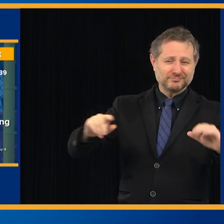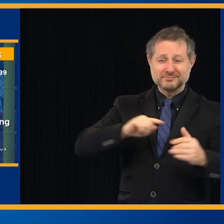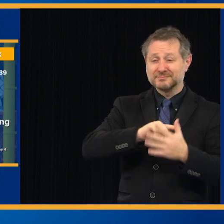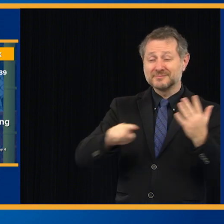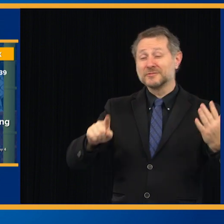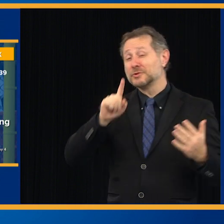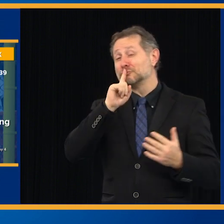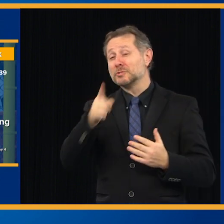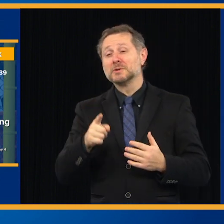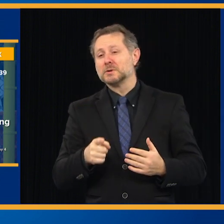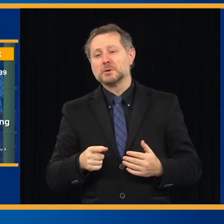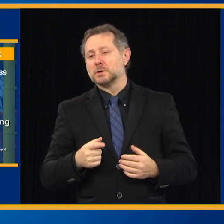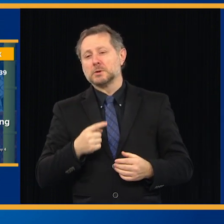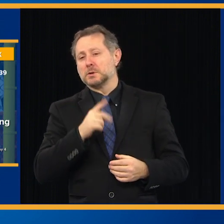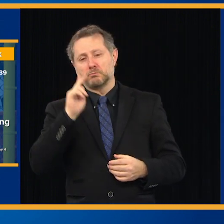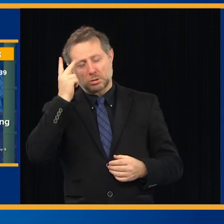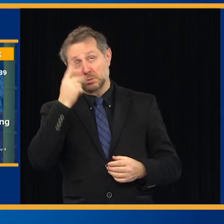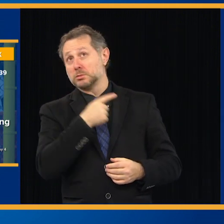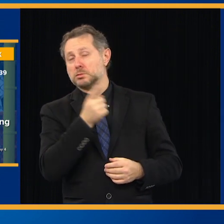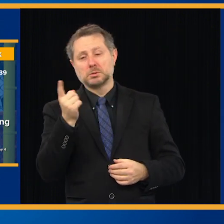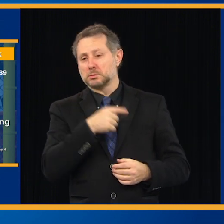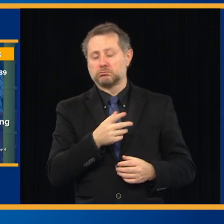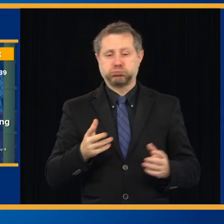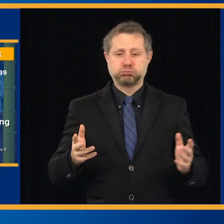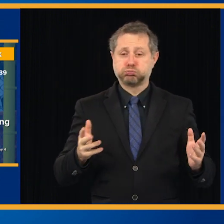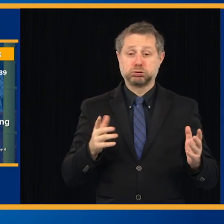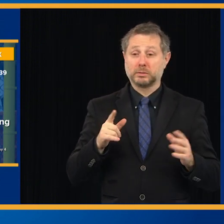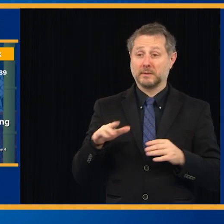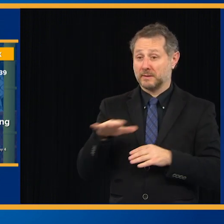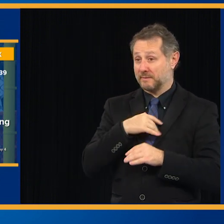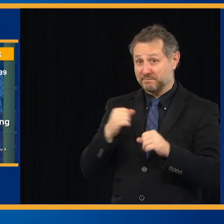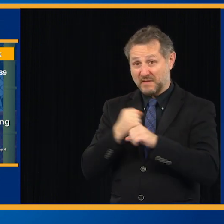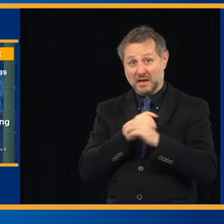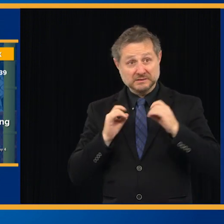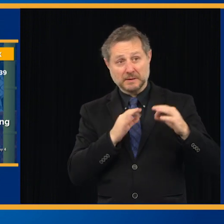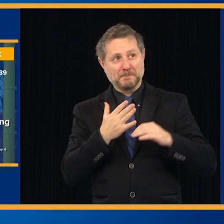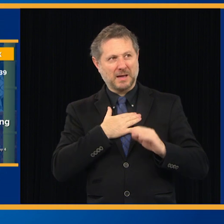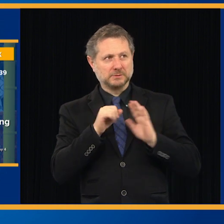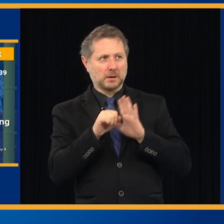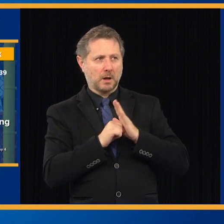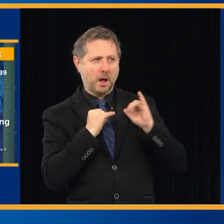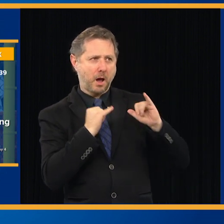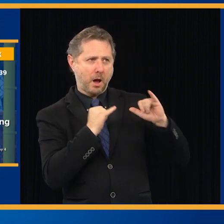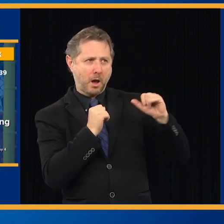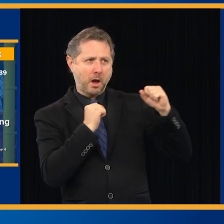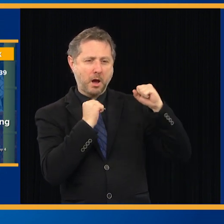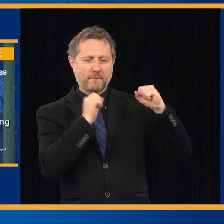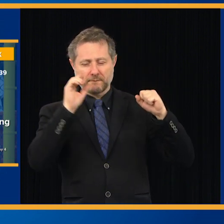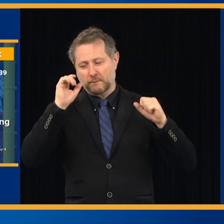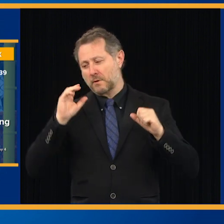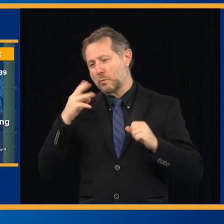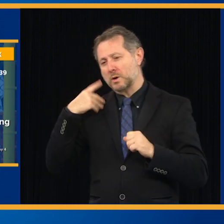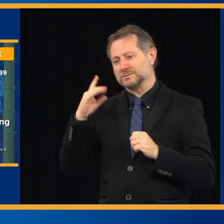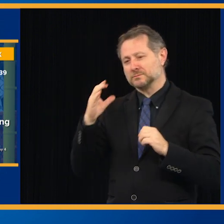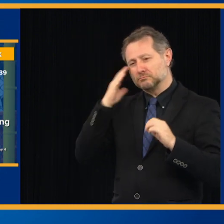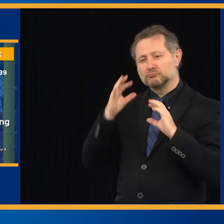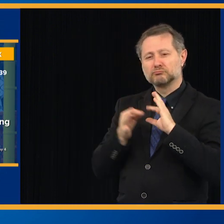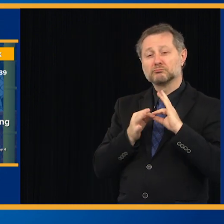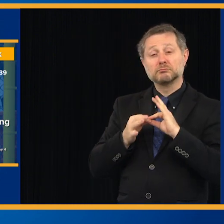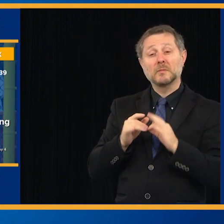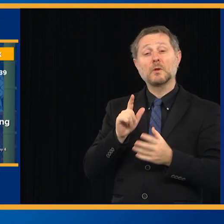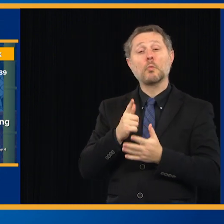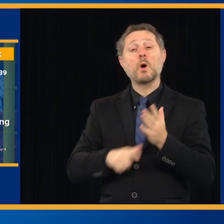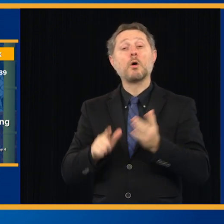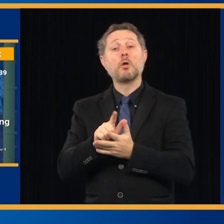and everybody put money in for their home state. So when you look at what they actually accomplished, states